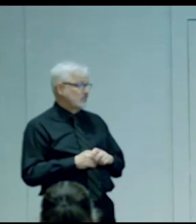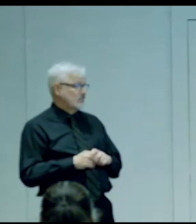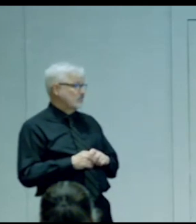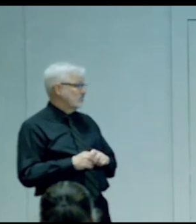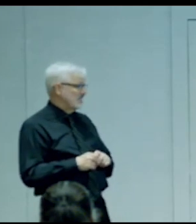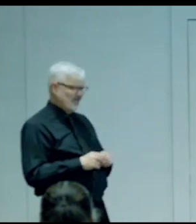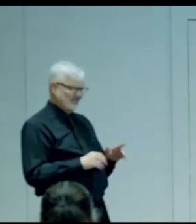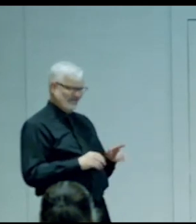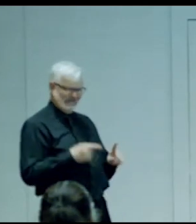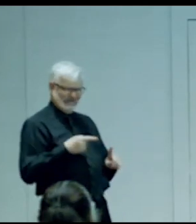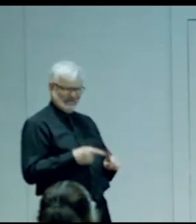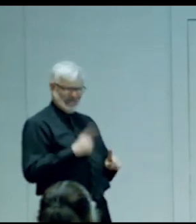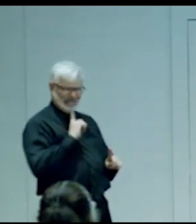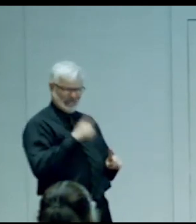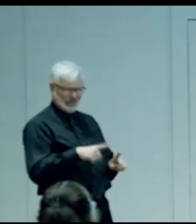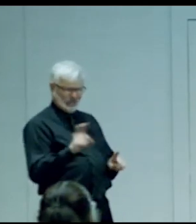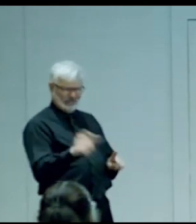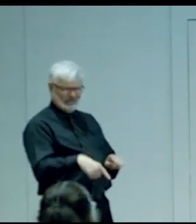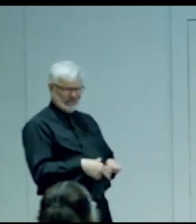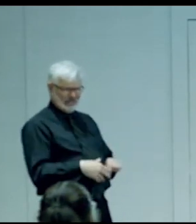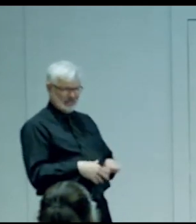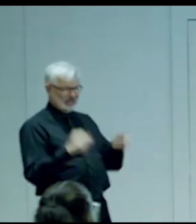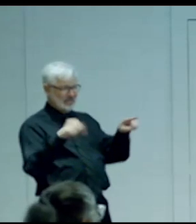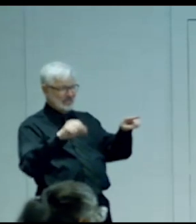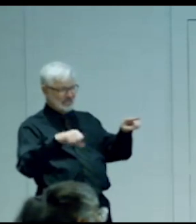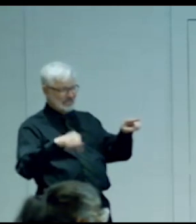Was that your question? yes